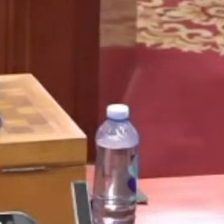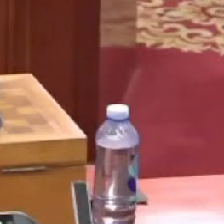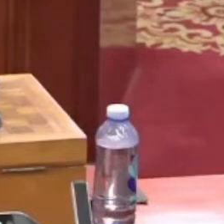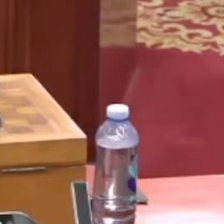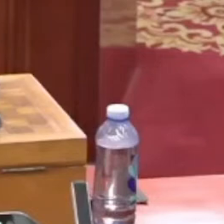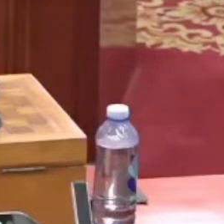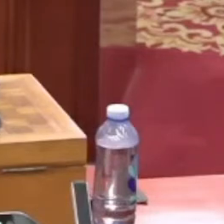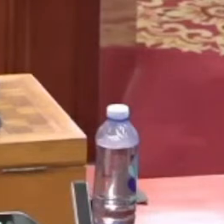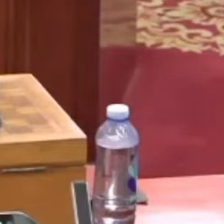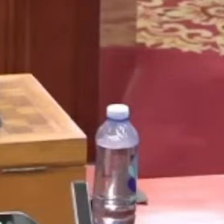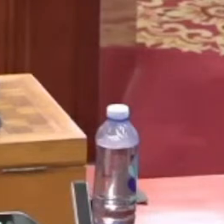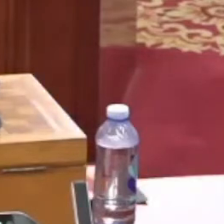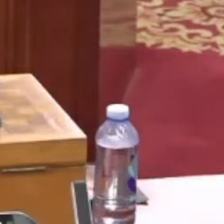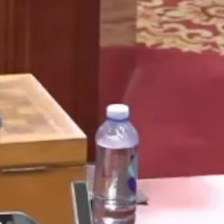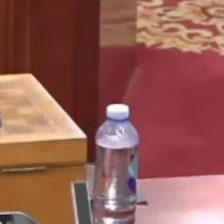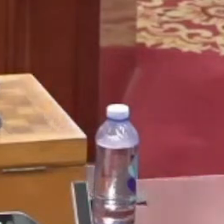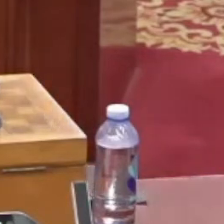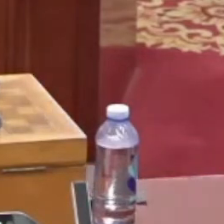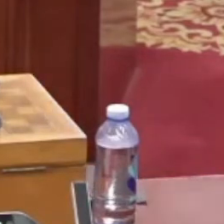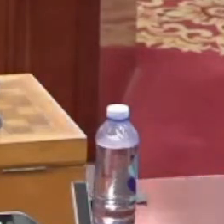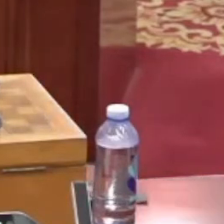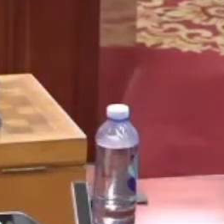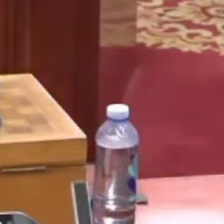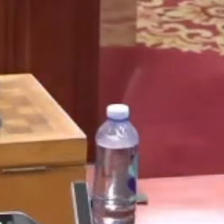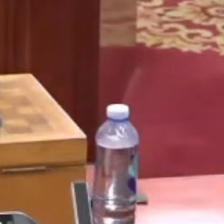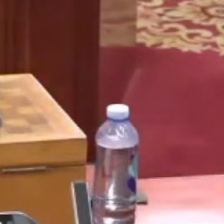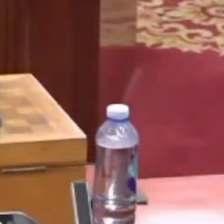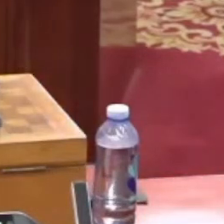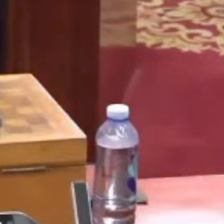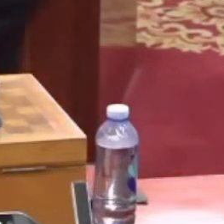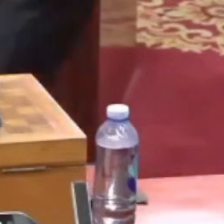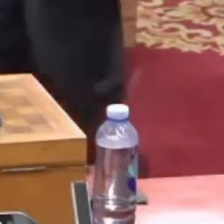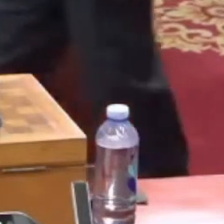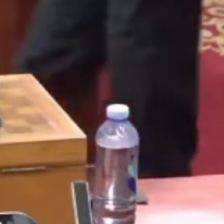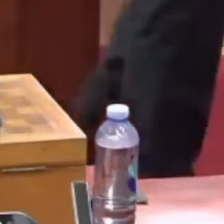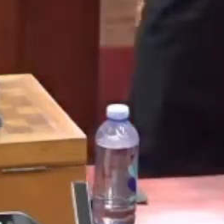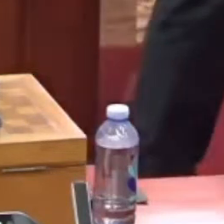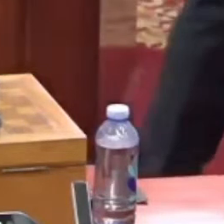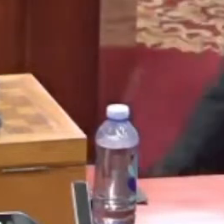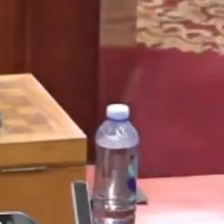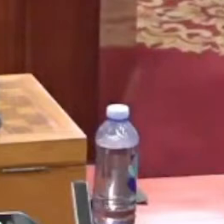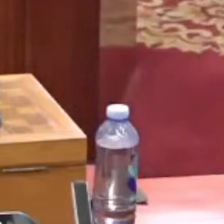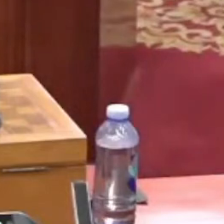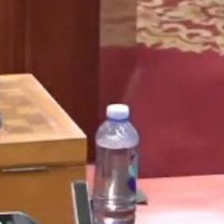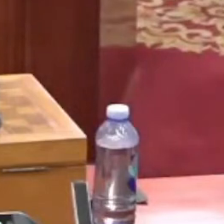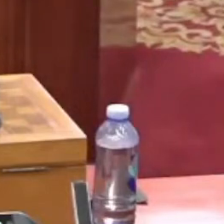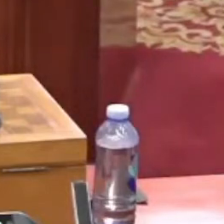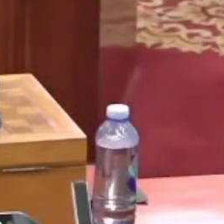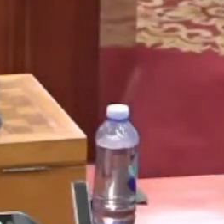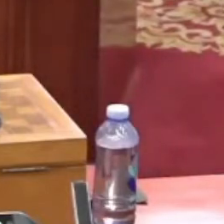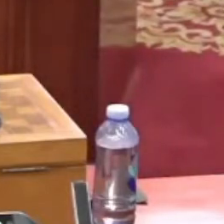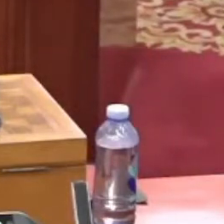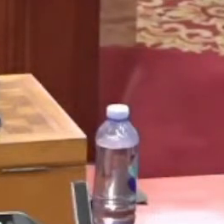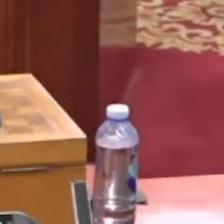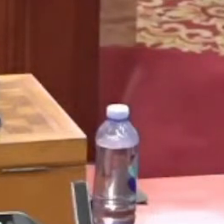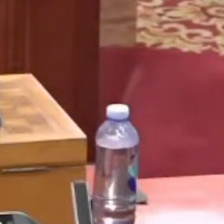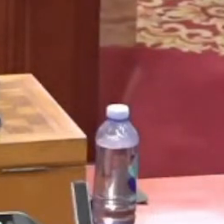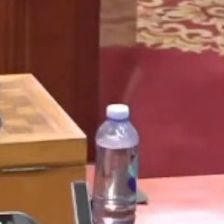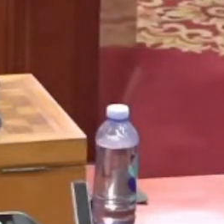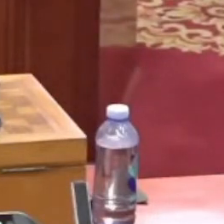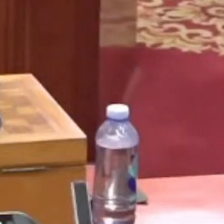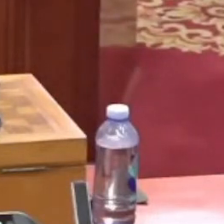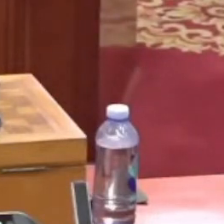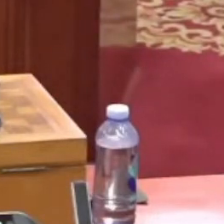4.7%, and 4.9% in 2024, 25, and 26, respectively. This is a result of